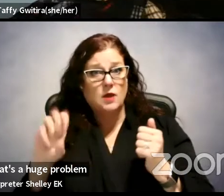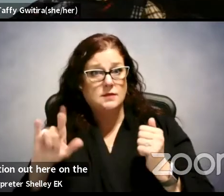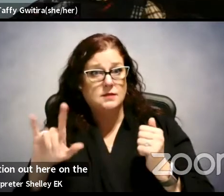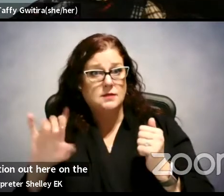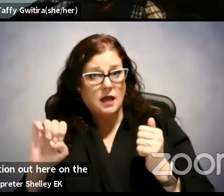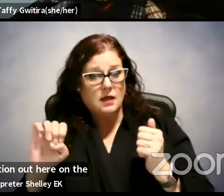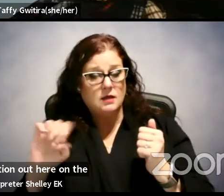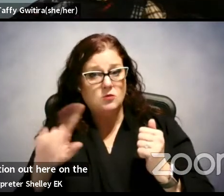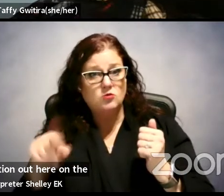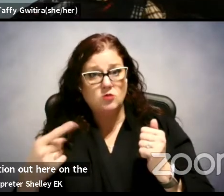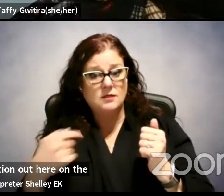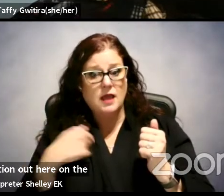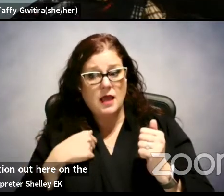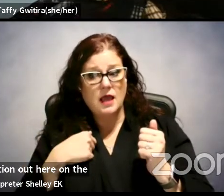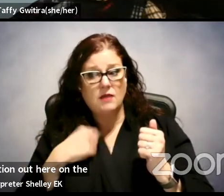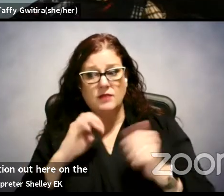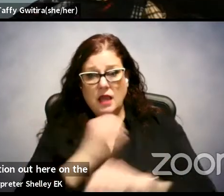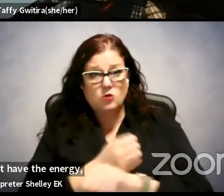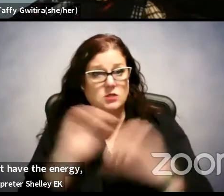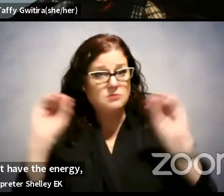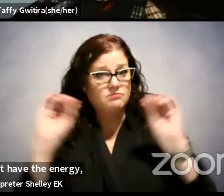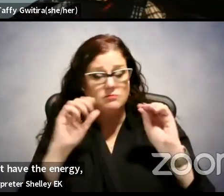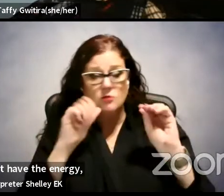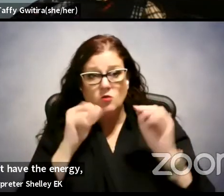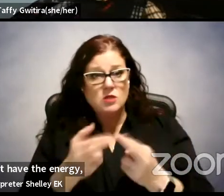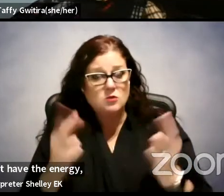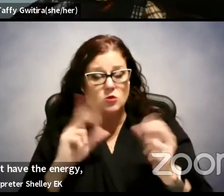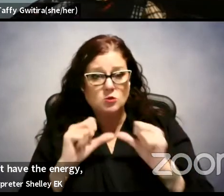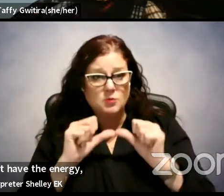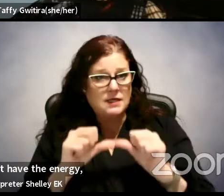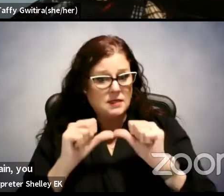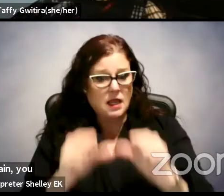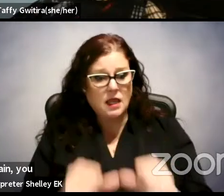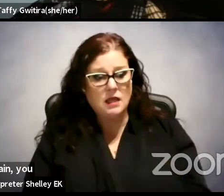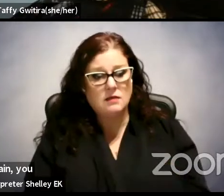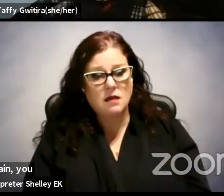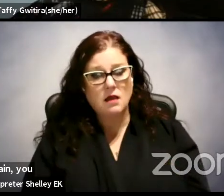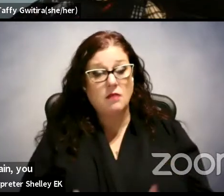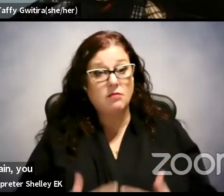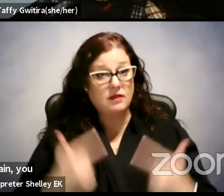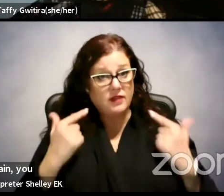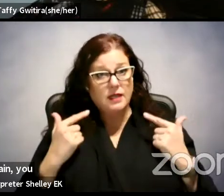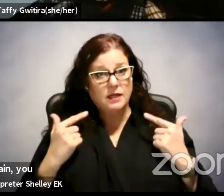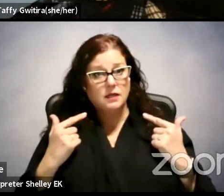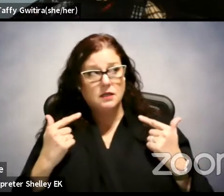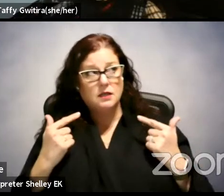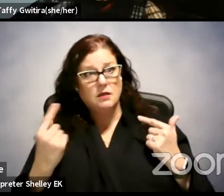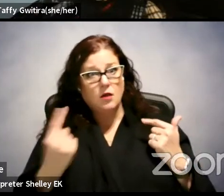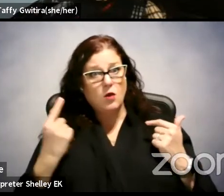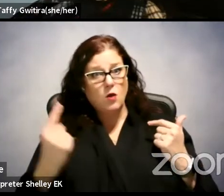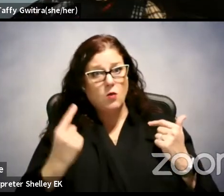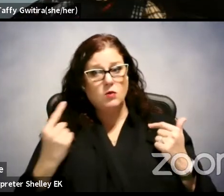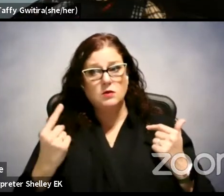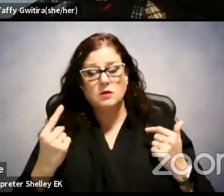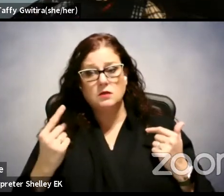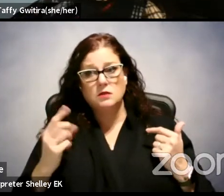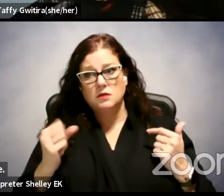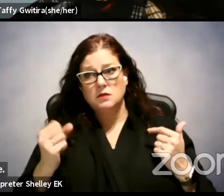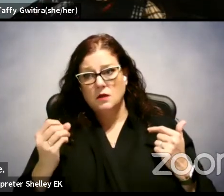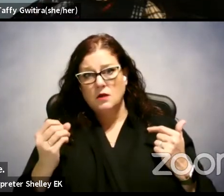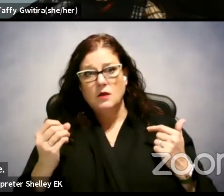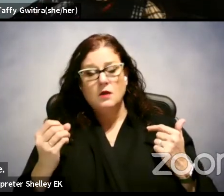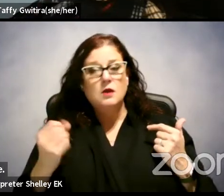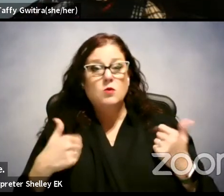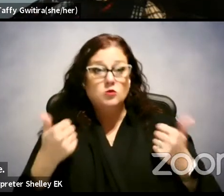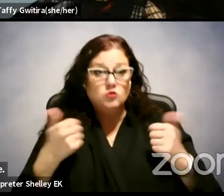they just don't have the energy, the resources to maintain, living alone. So what we're